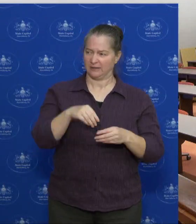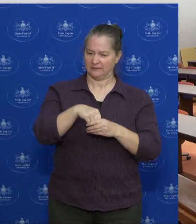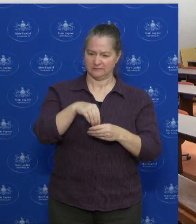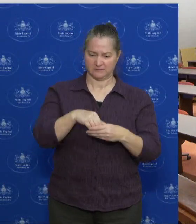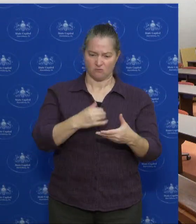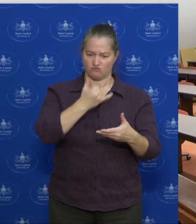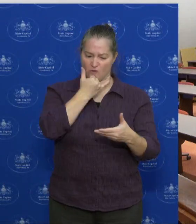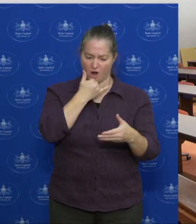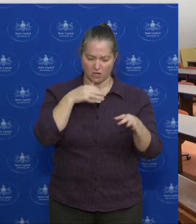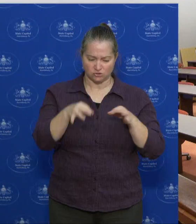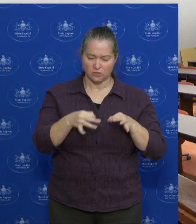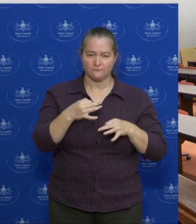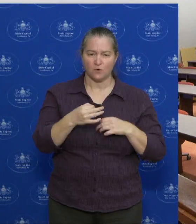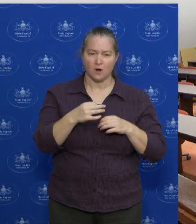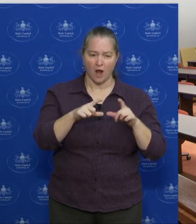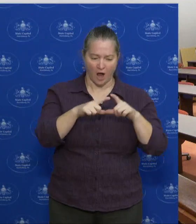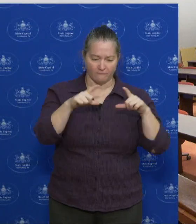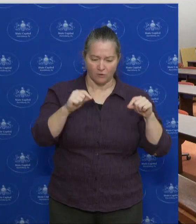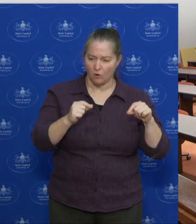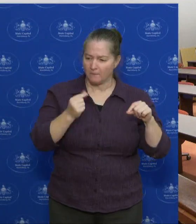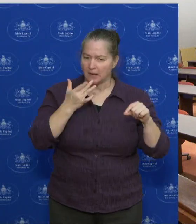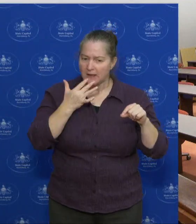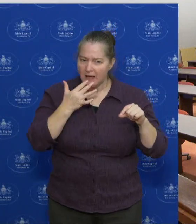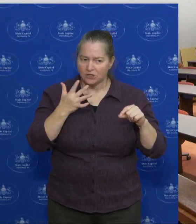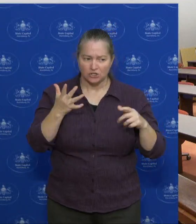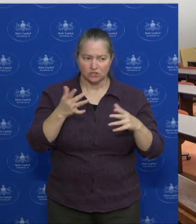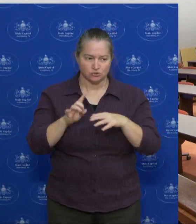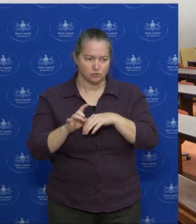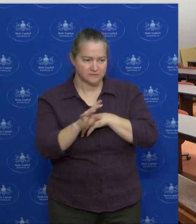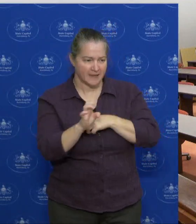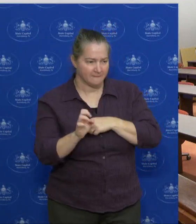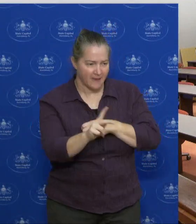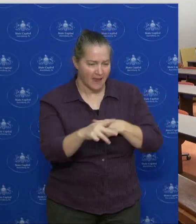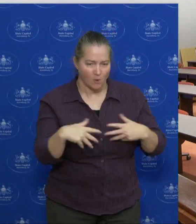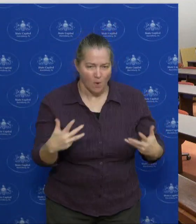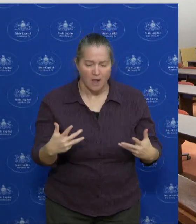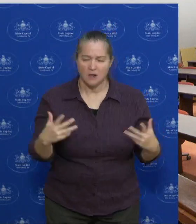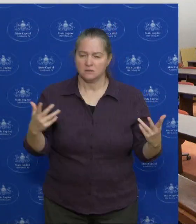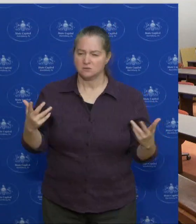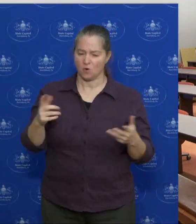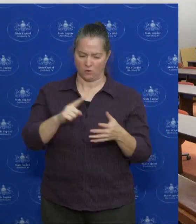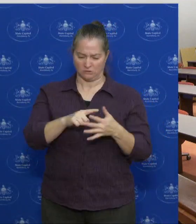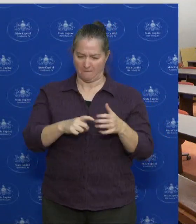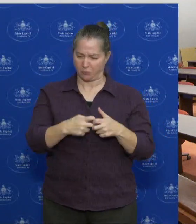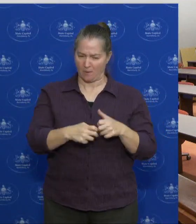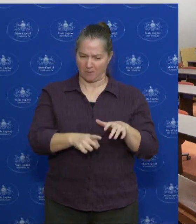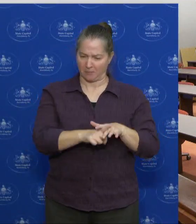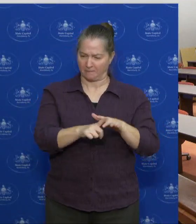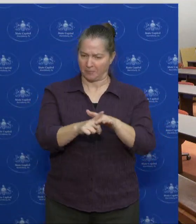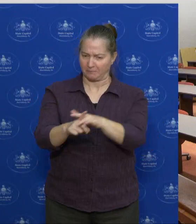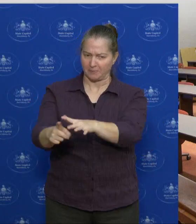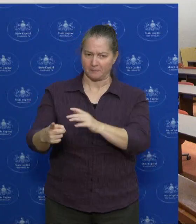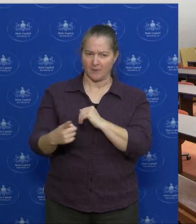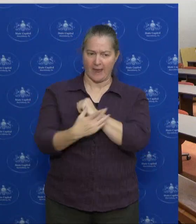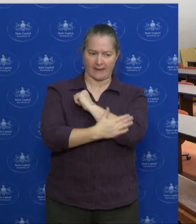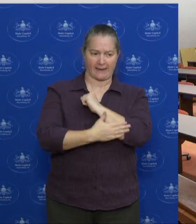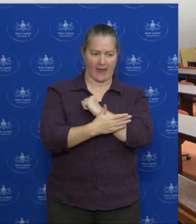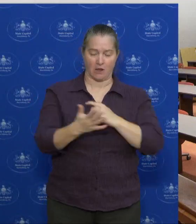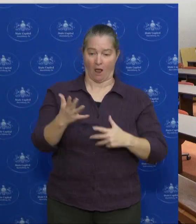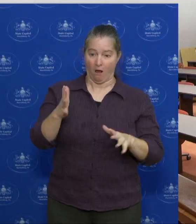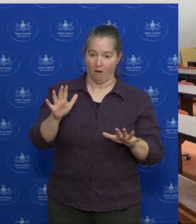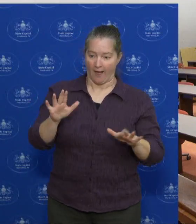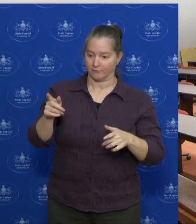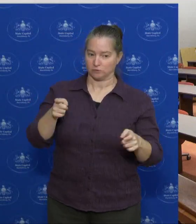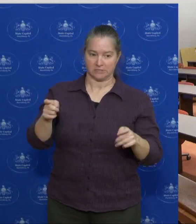of the color of an envelope, like which one to send back, I guess. And so given these snafus and counties dealing with this